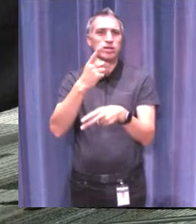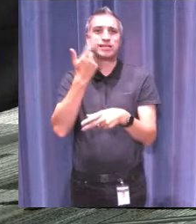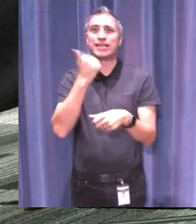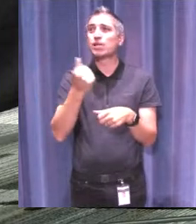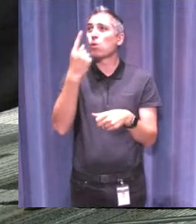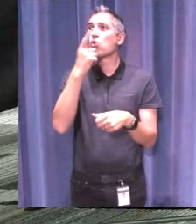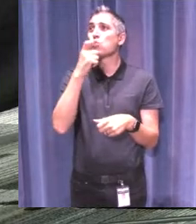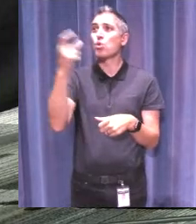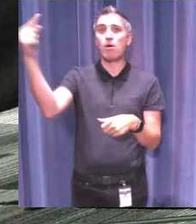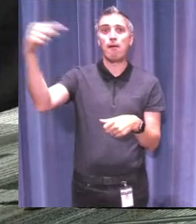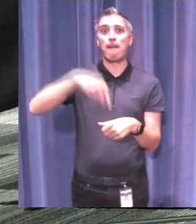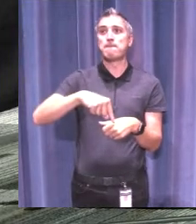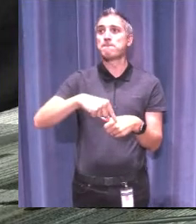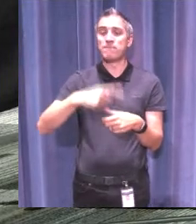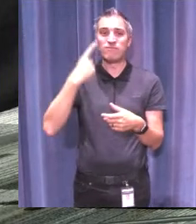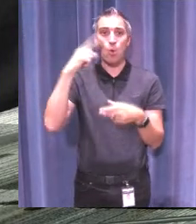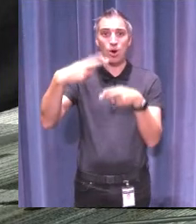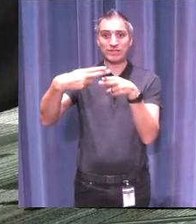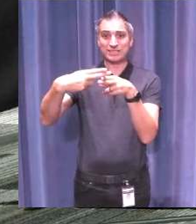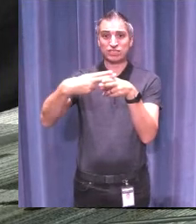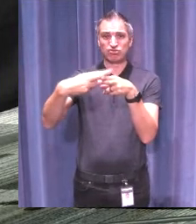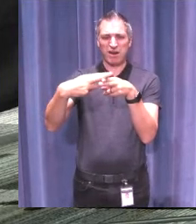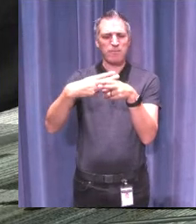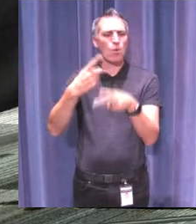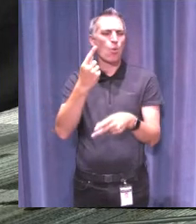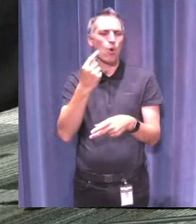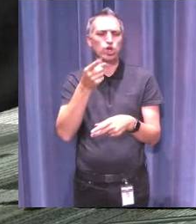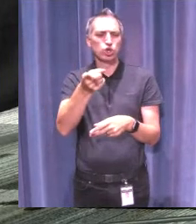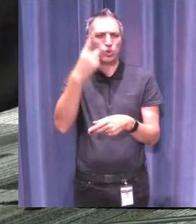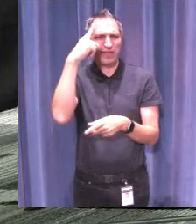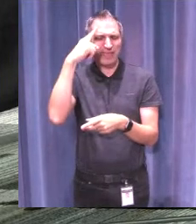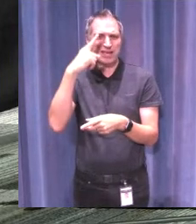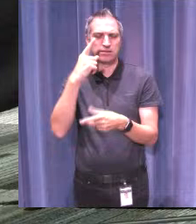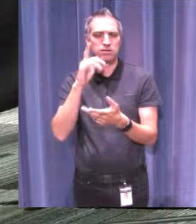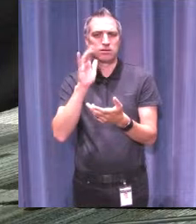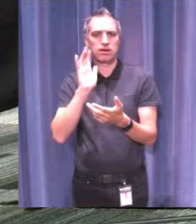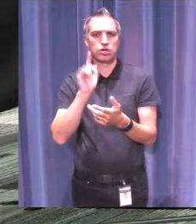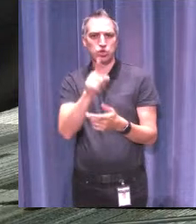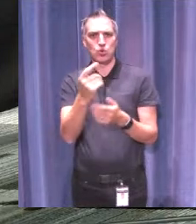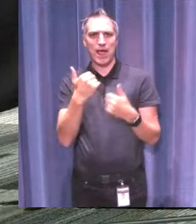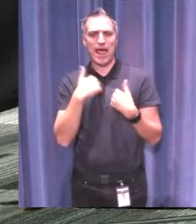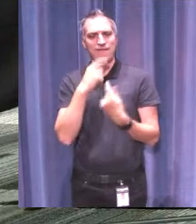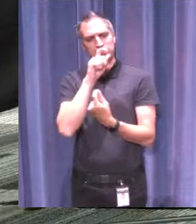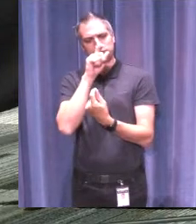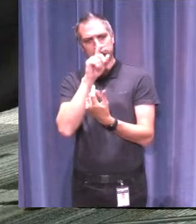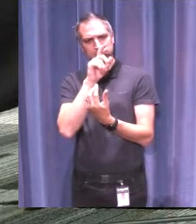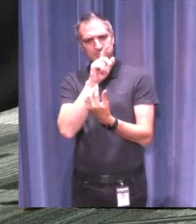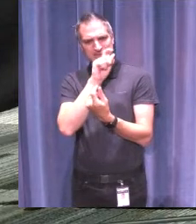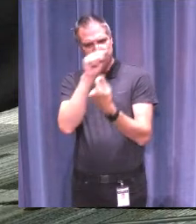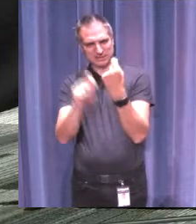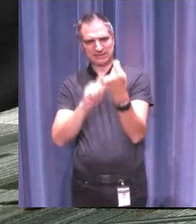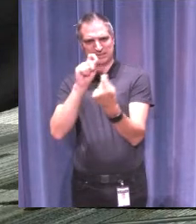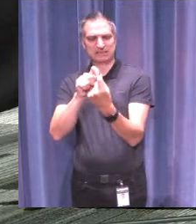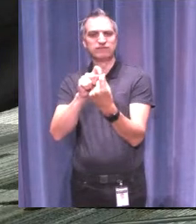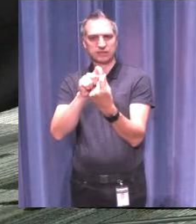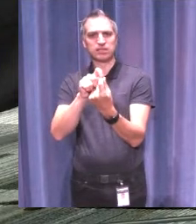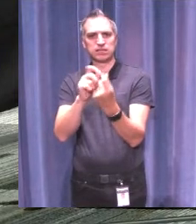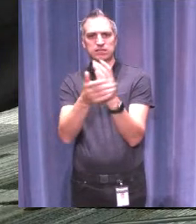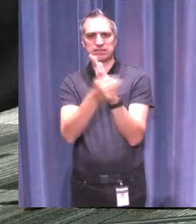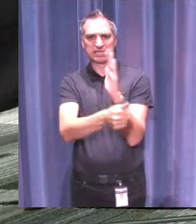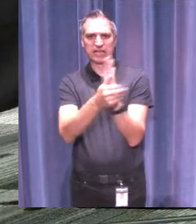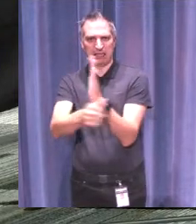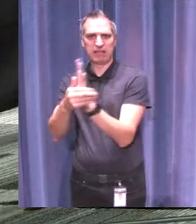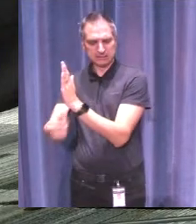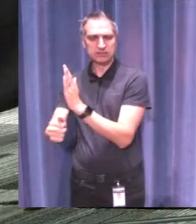position be challenged with, and why do you feel that you actually have the requisite skill sets to fill that interim capacity? Yeah, it's a